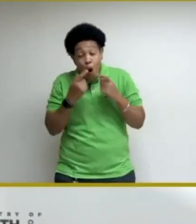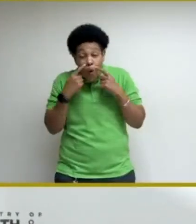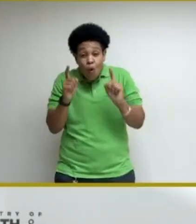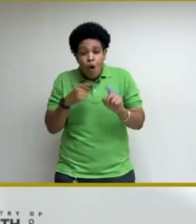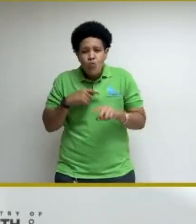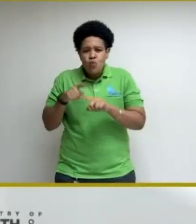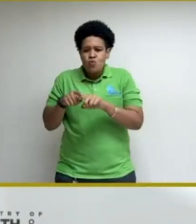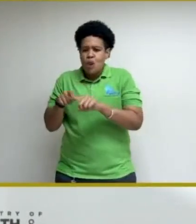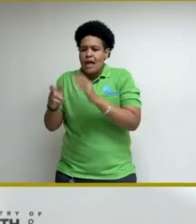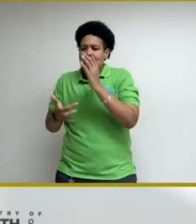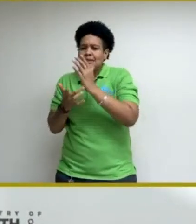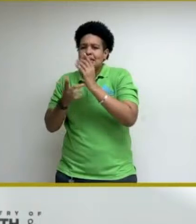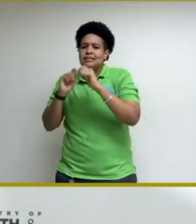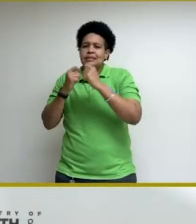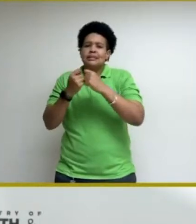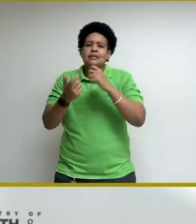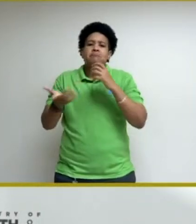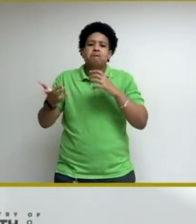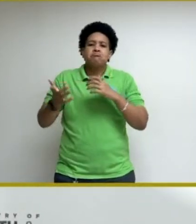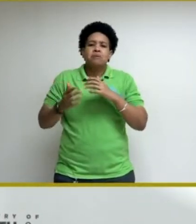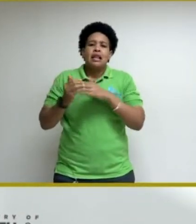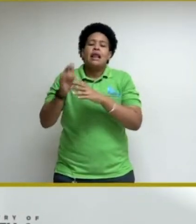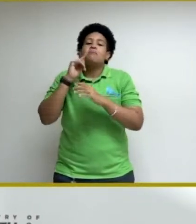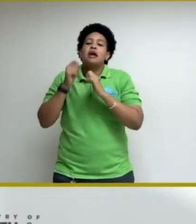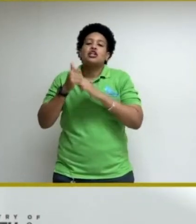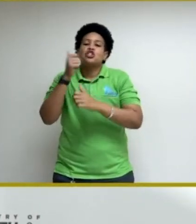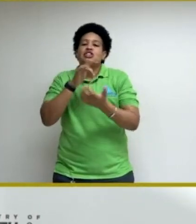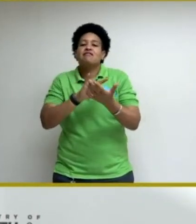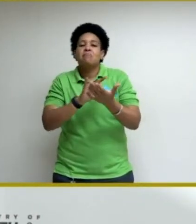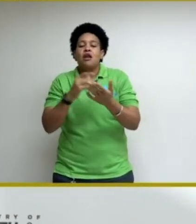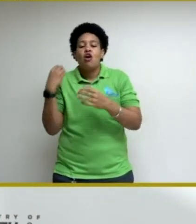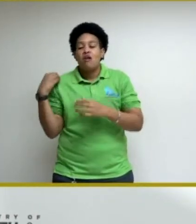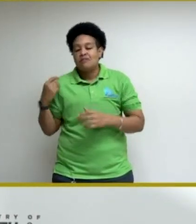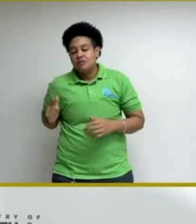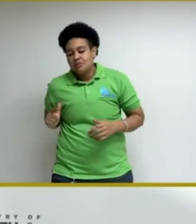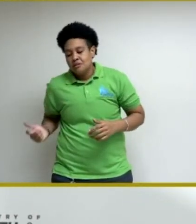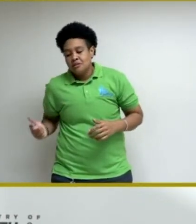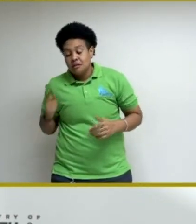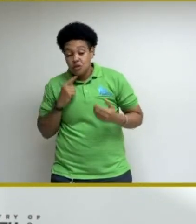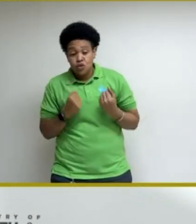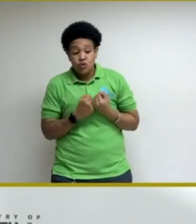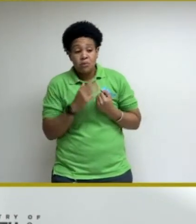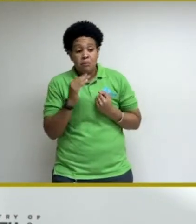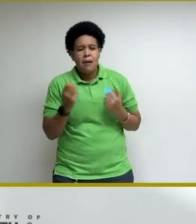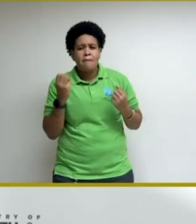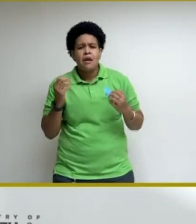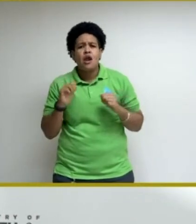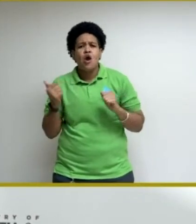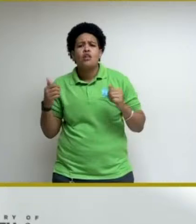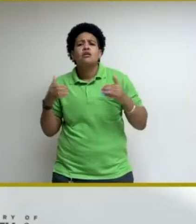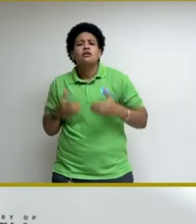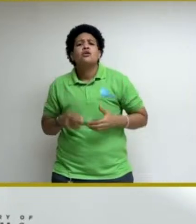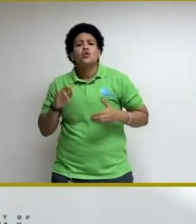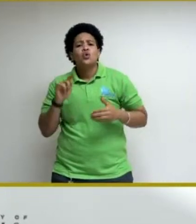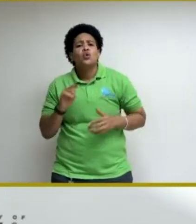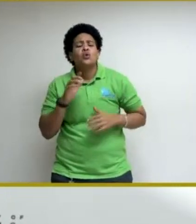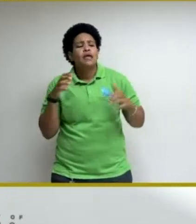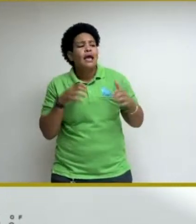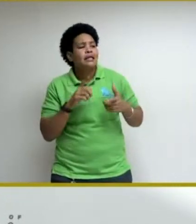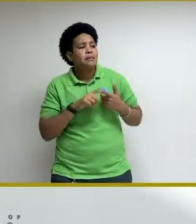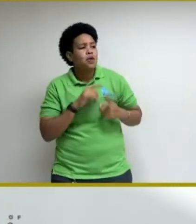chief medical officer beside me here, but supported by a number of other units and individuals,